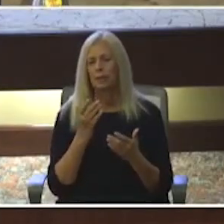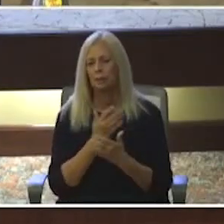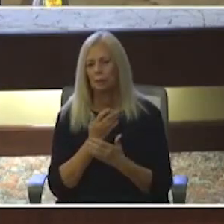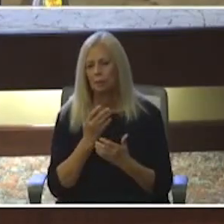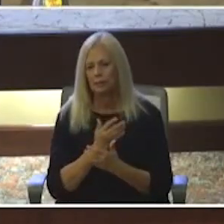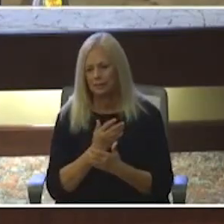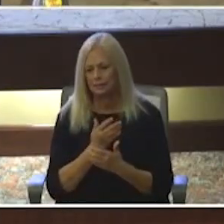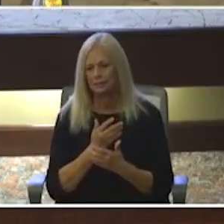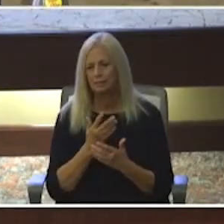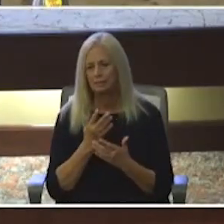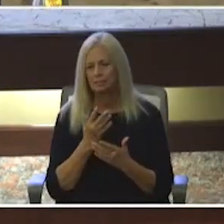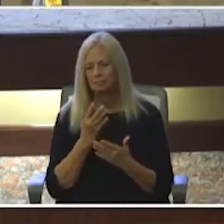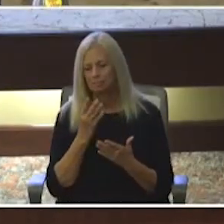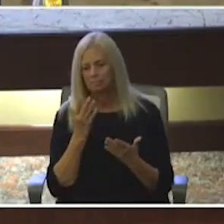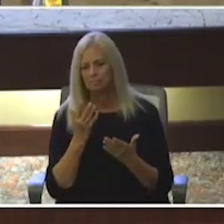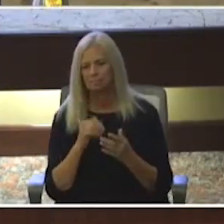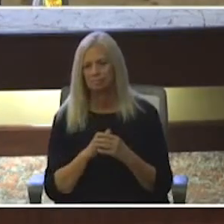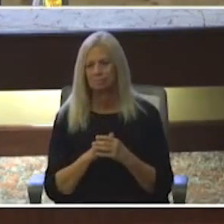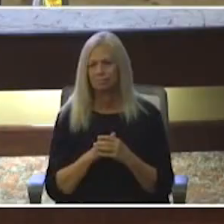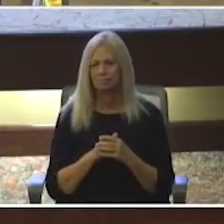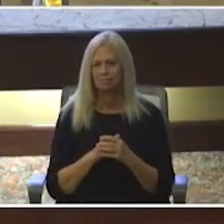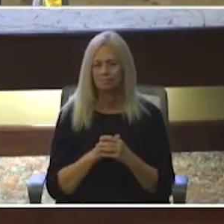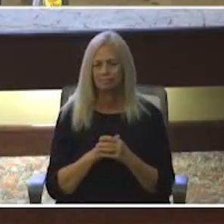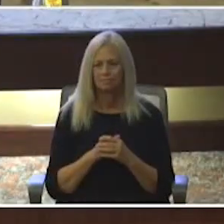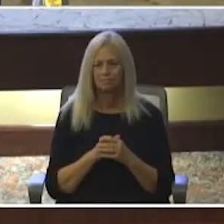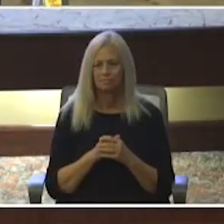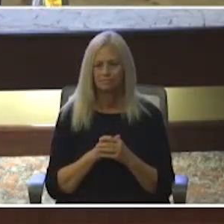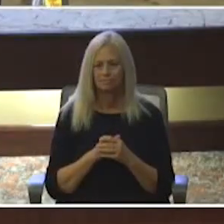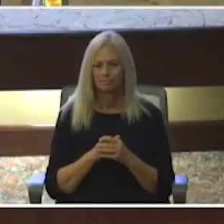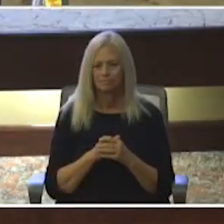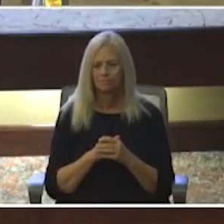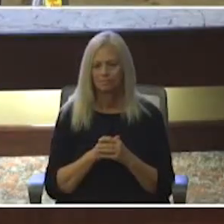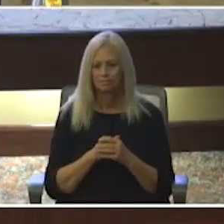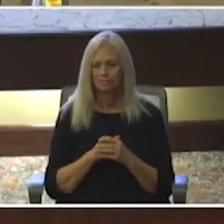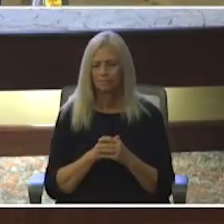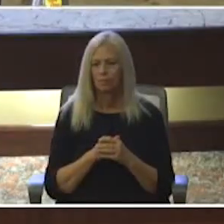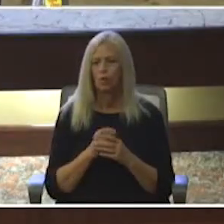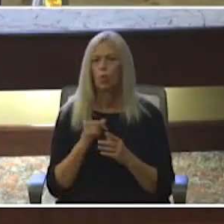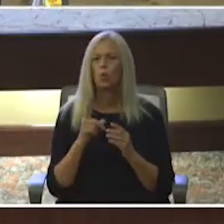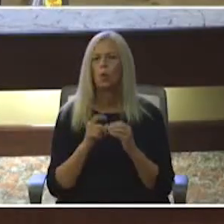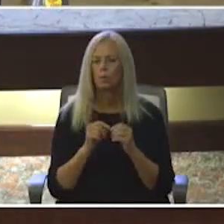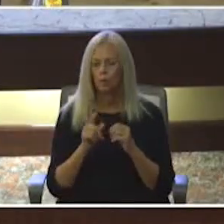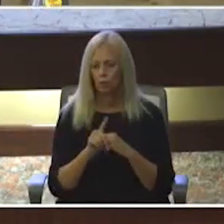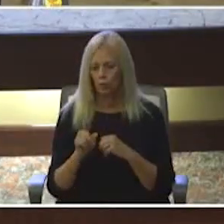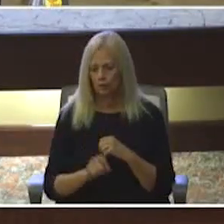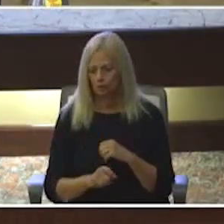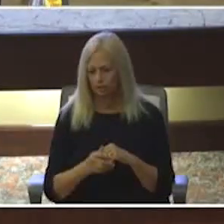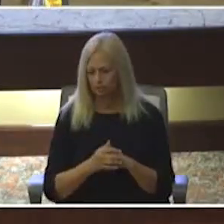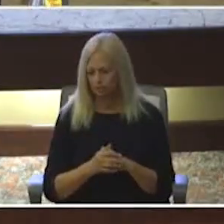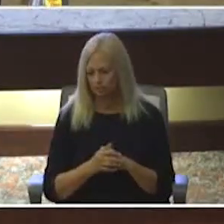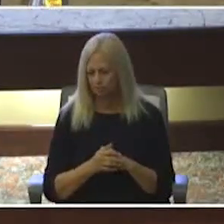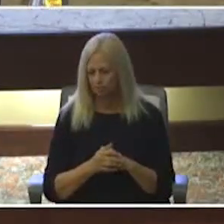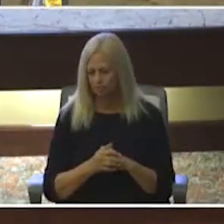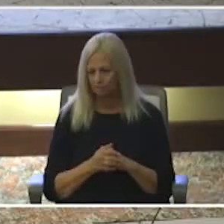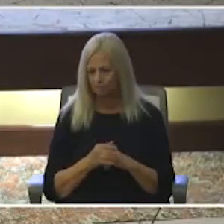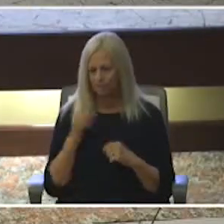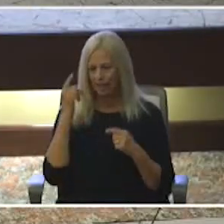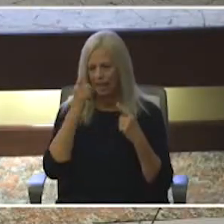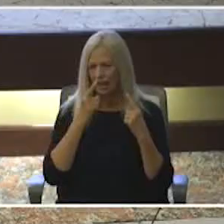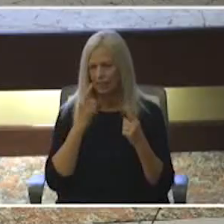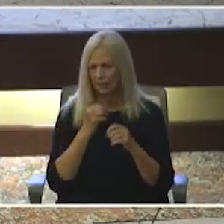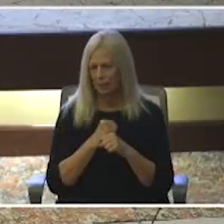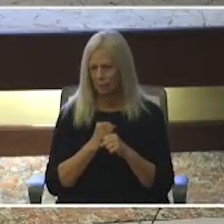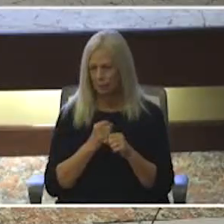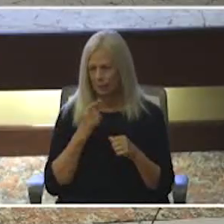naturally. So that's it for me. Charles, one more question. Yes, sir. I think it makes sense taking out that water wall,